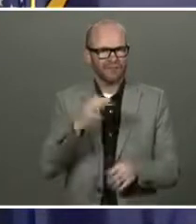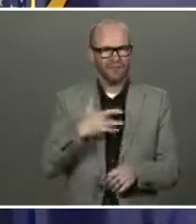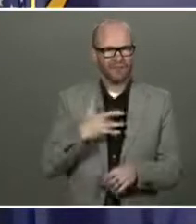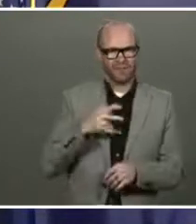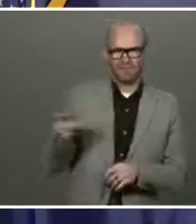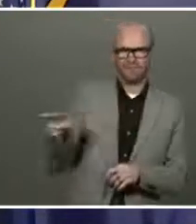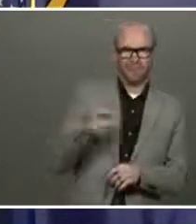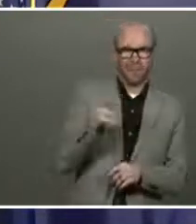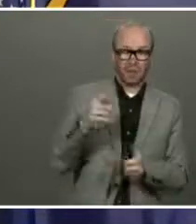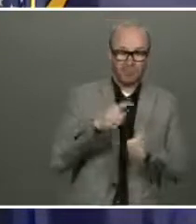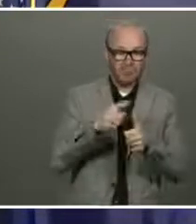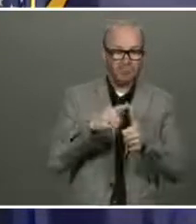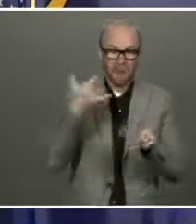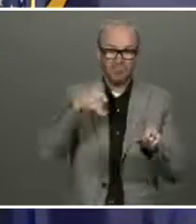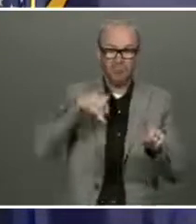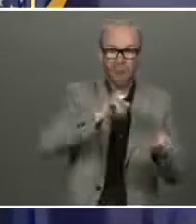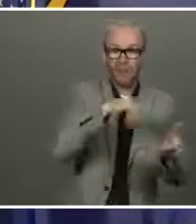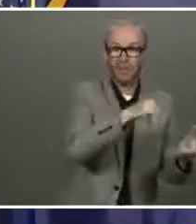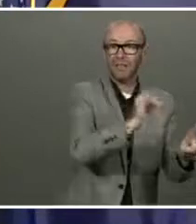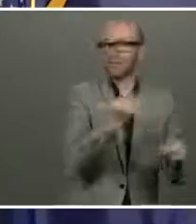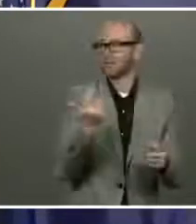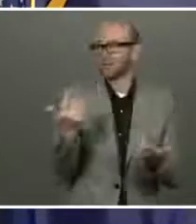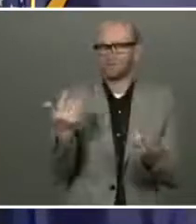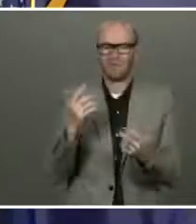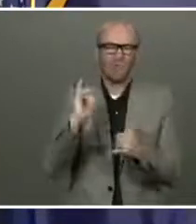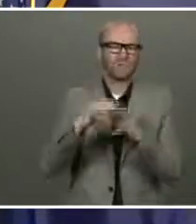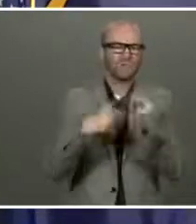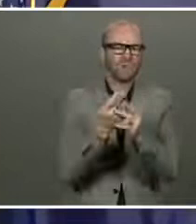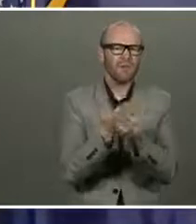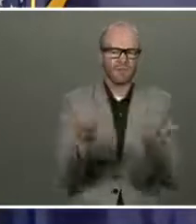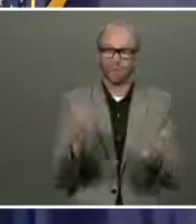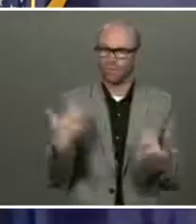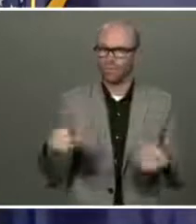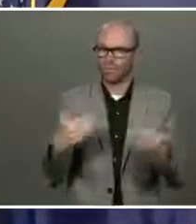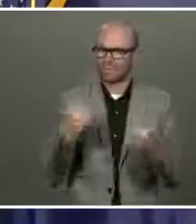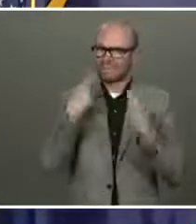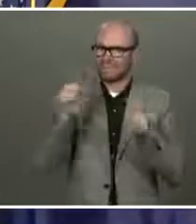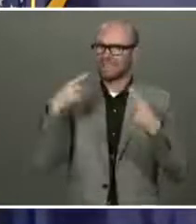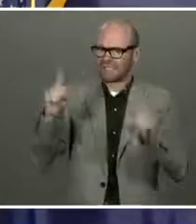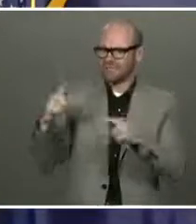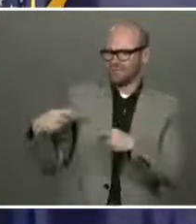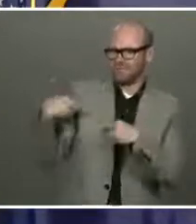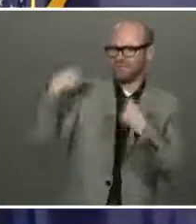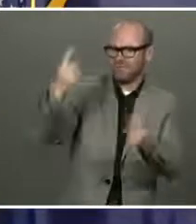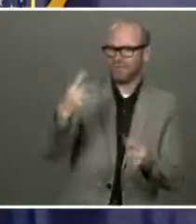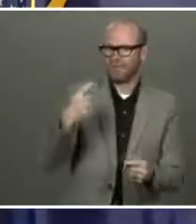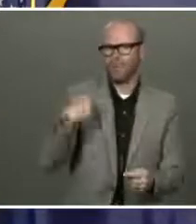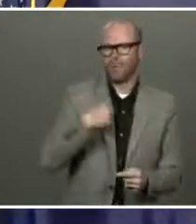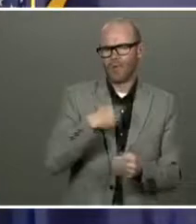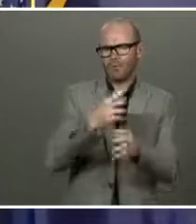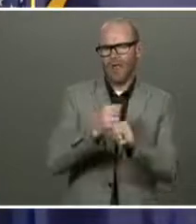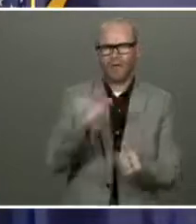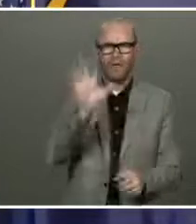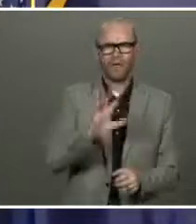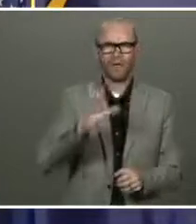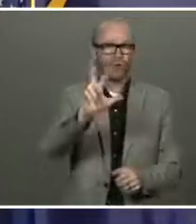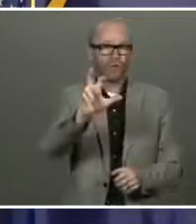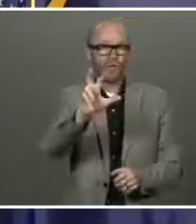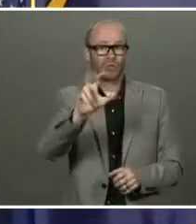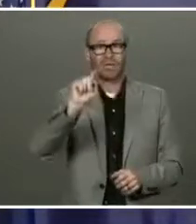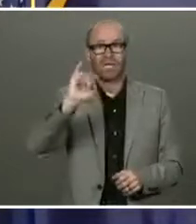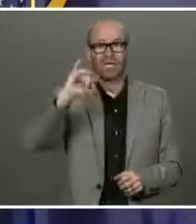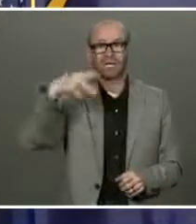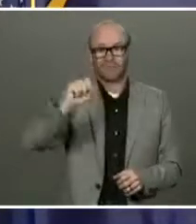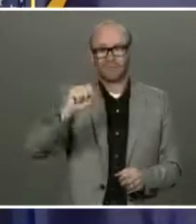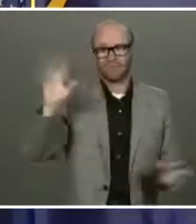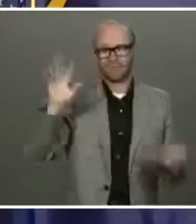of bullying. It's been very successful for that. We've gotten over the past year close to 300 tips that have come in,